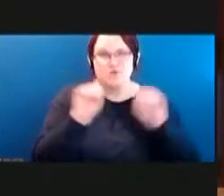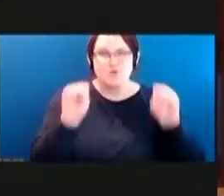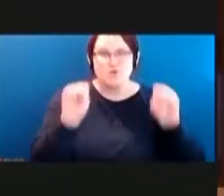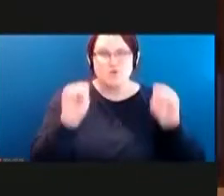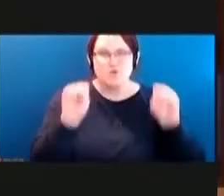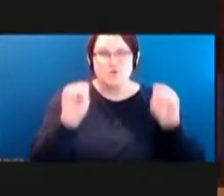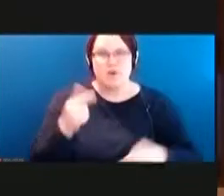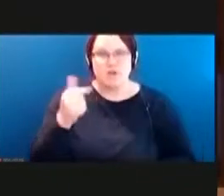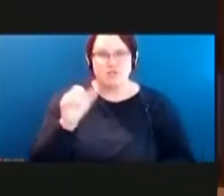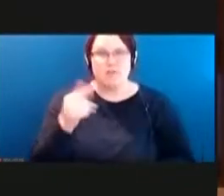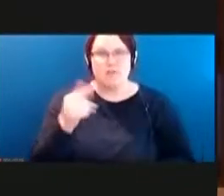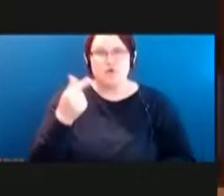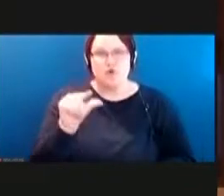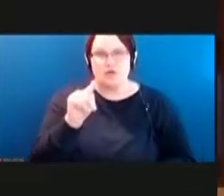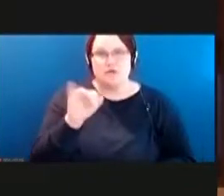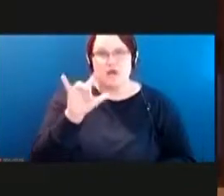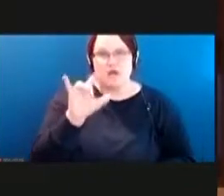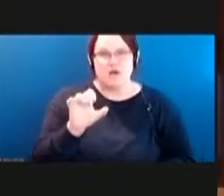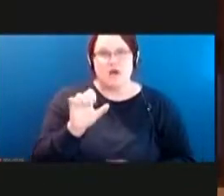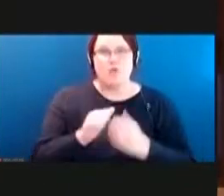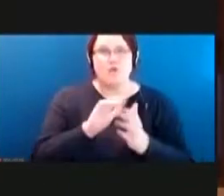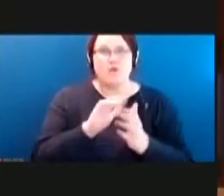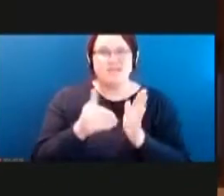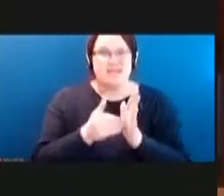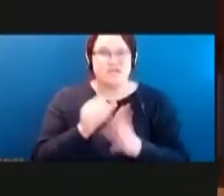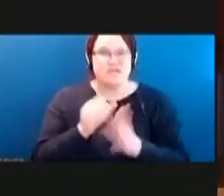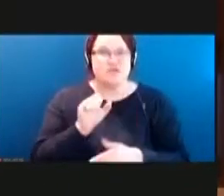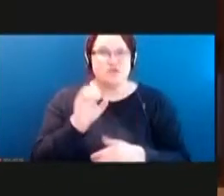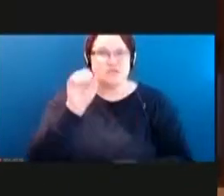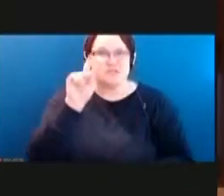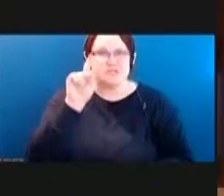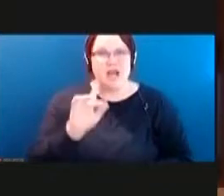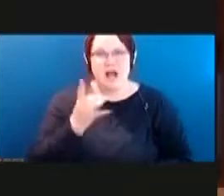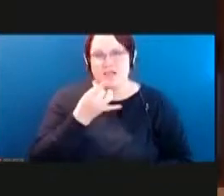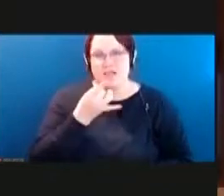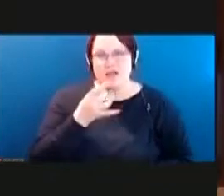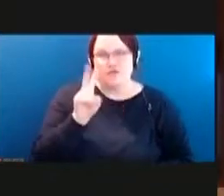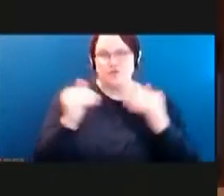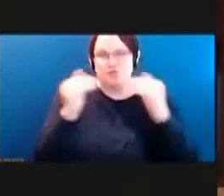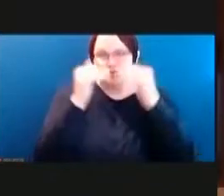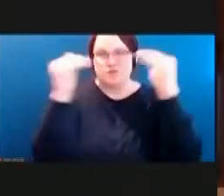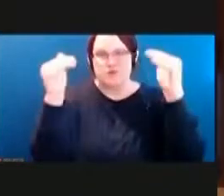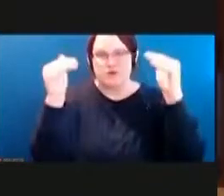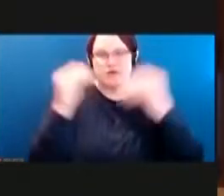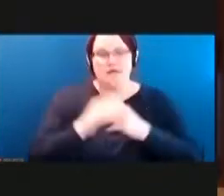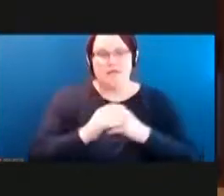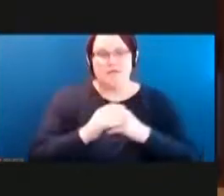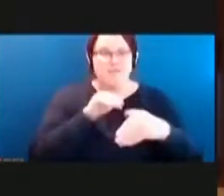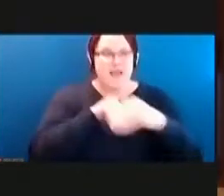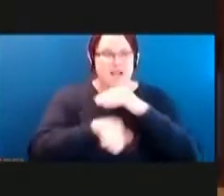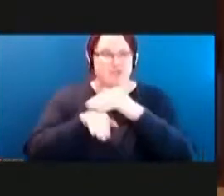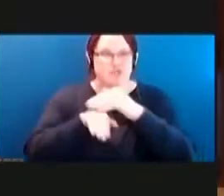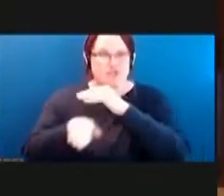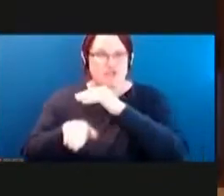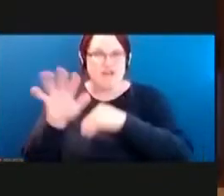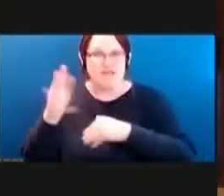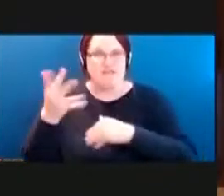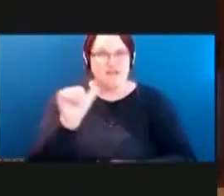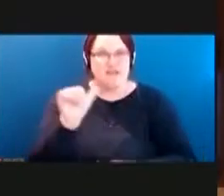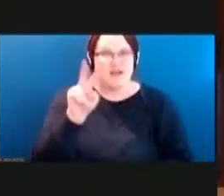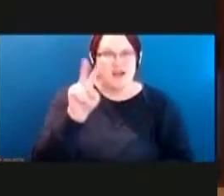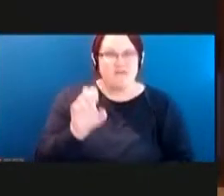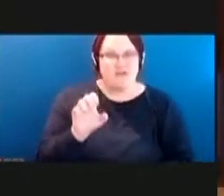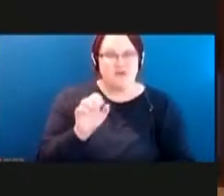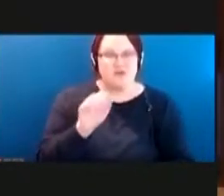a central skylight along with a two-story projecting entry vestibule faces Fifth Avenue. And really,